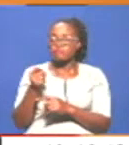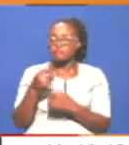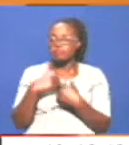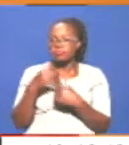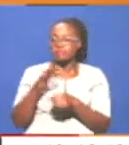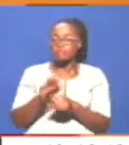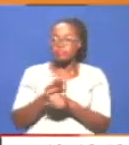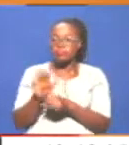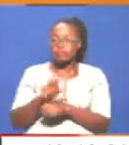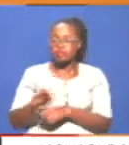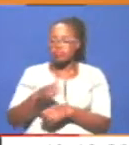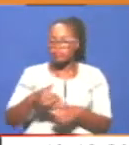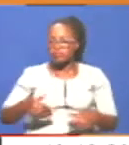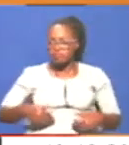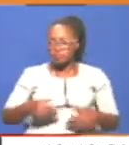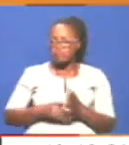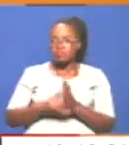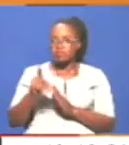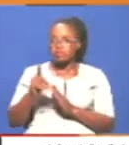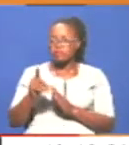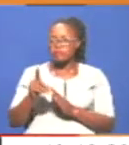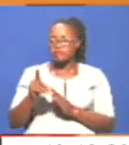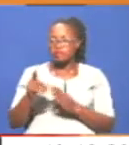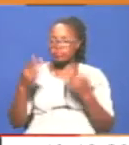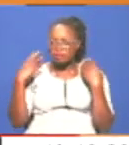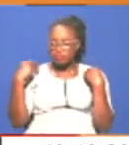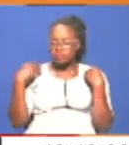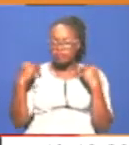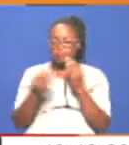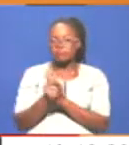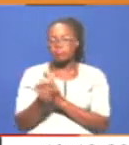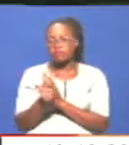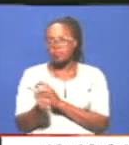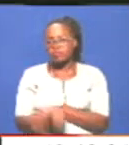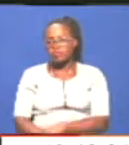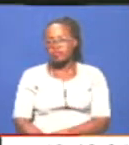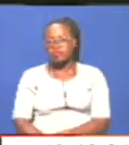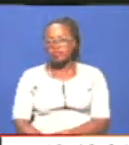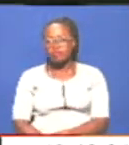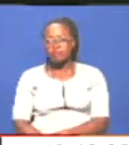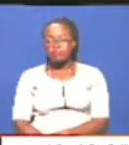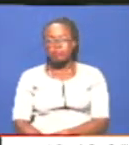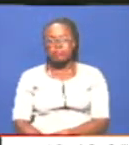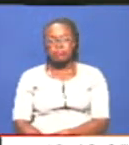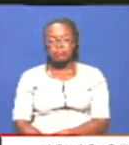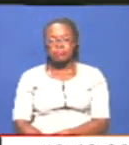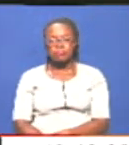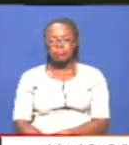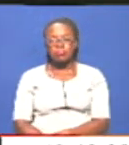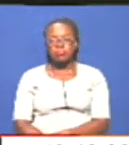where the youngsters can actually develop their skills. Yeah. Well, that is Louis Ncube. He is